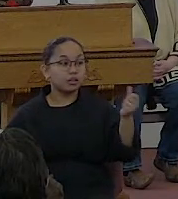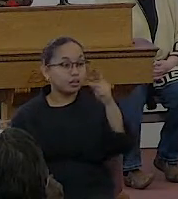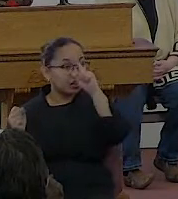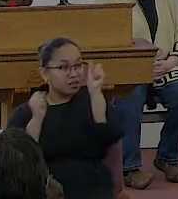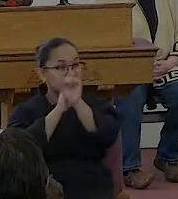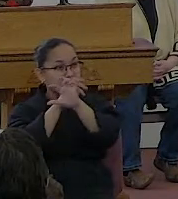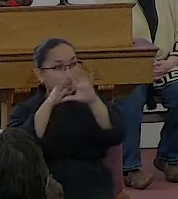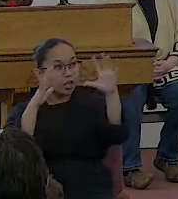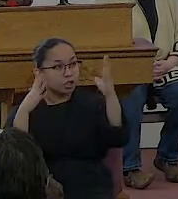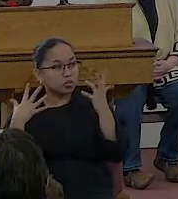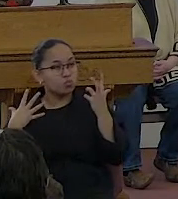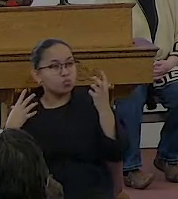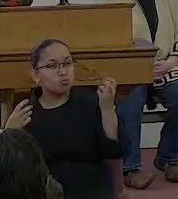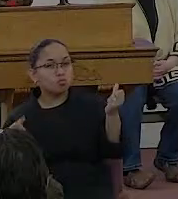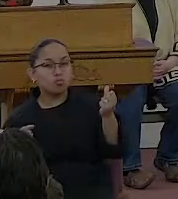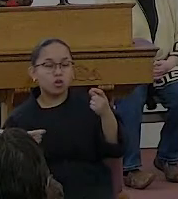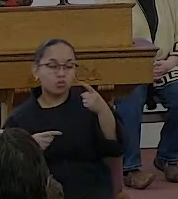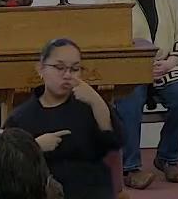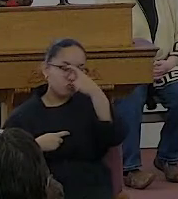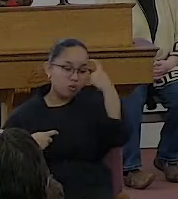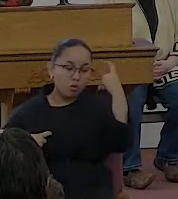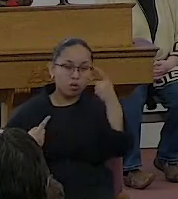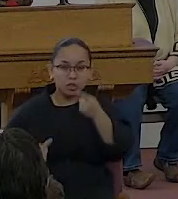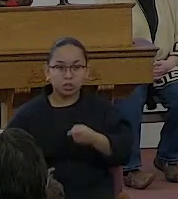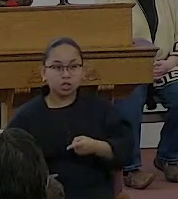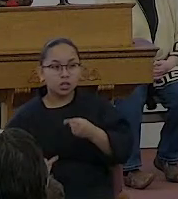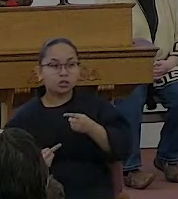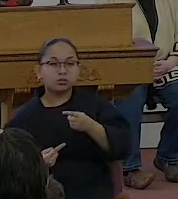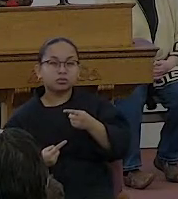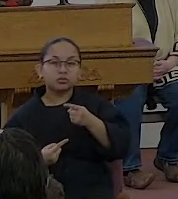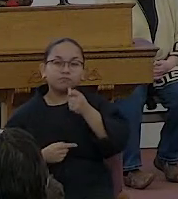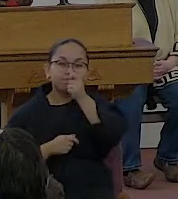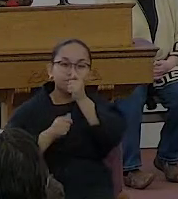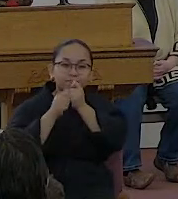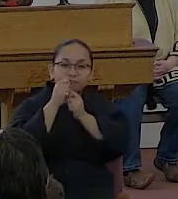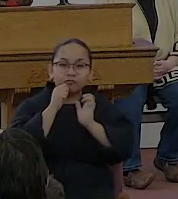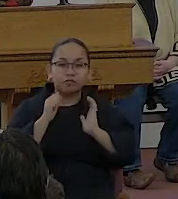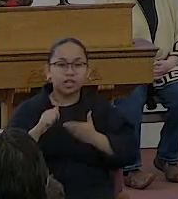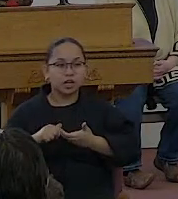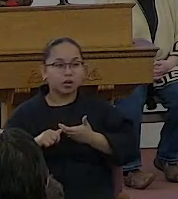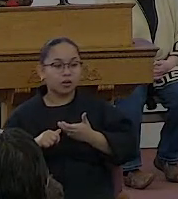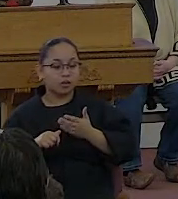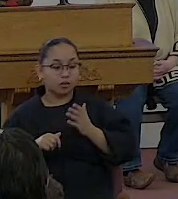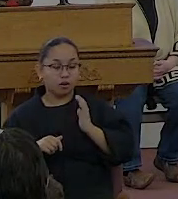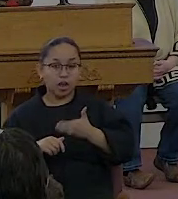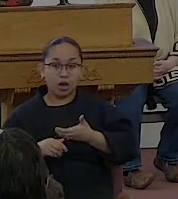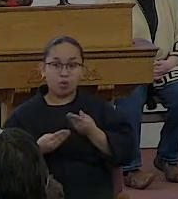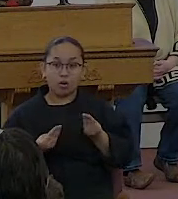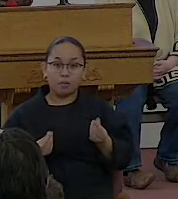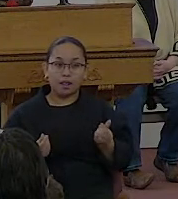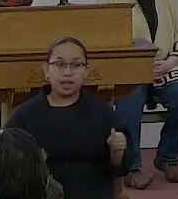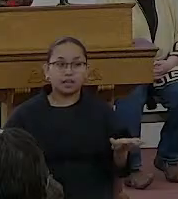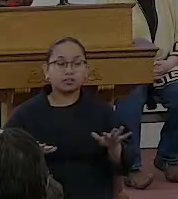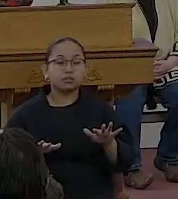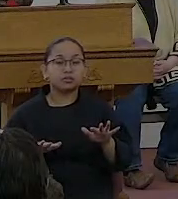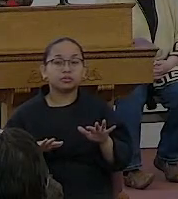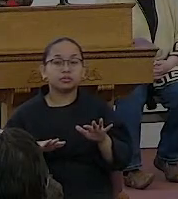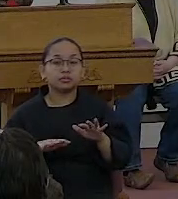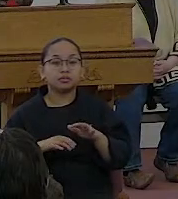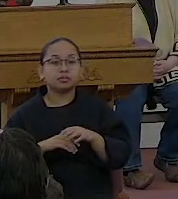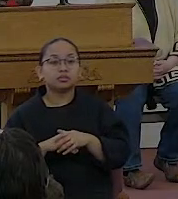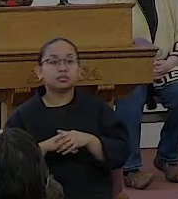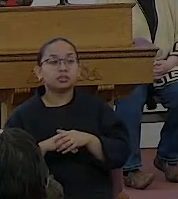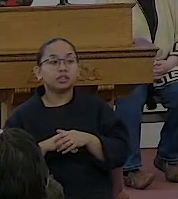wounds, the hurts, the suffering on our planet, rifts in relationship, the state of affairs that